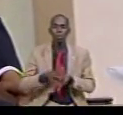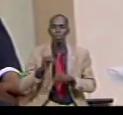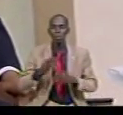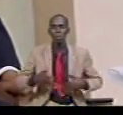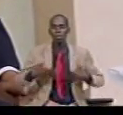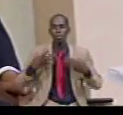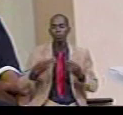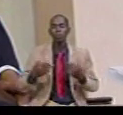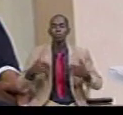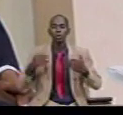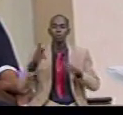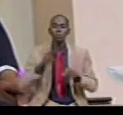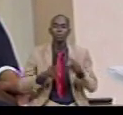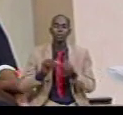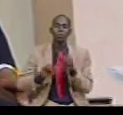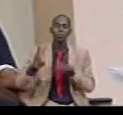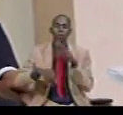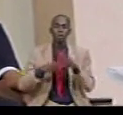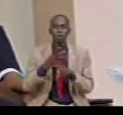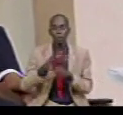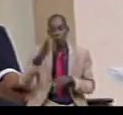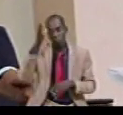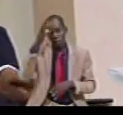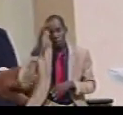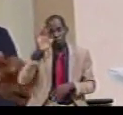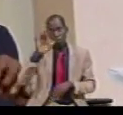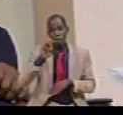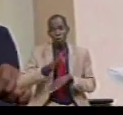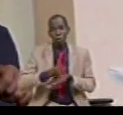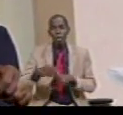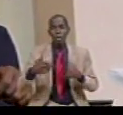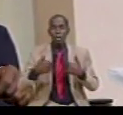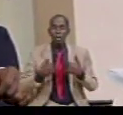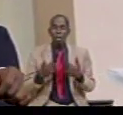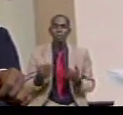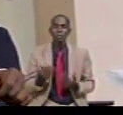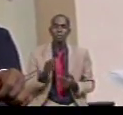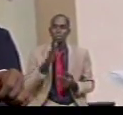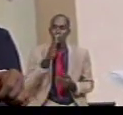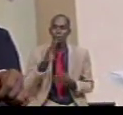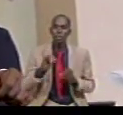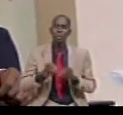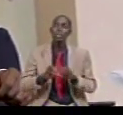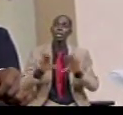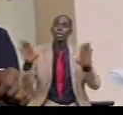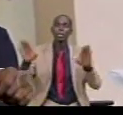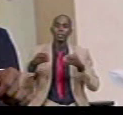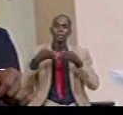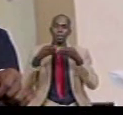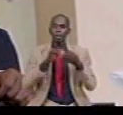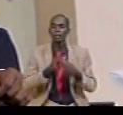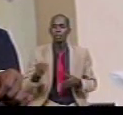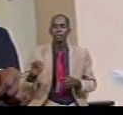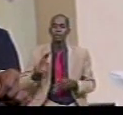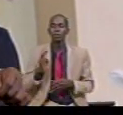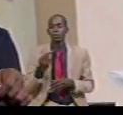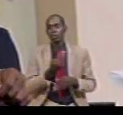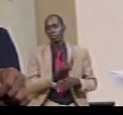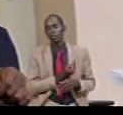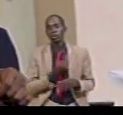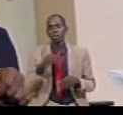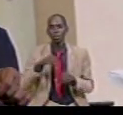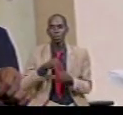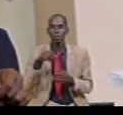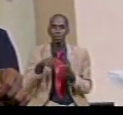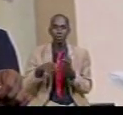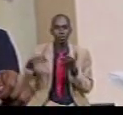over. Daddy, your ministry has been a beacon of light, guiding us through the storms of this world